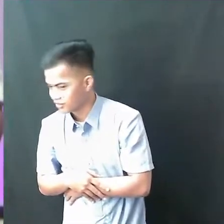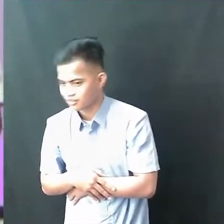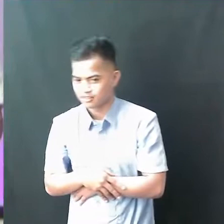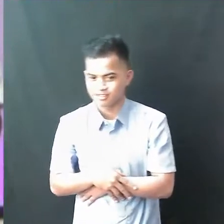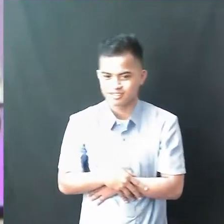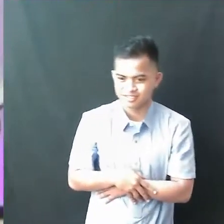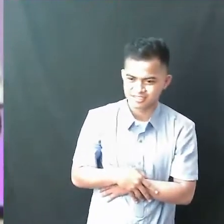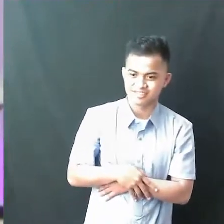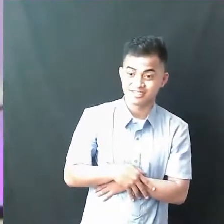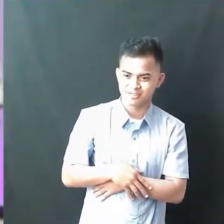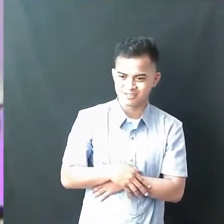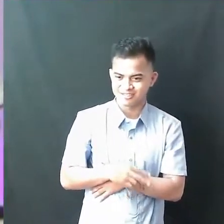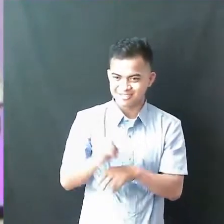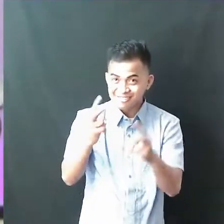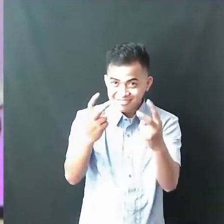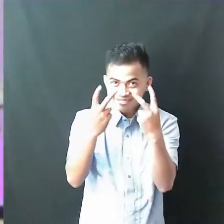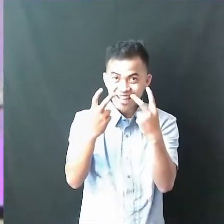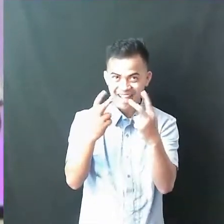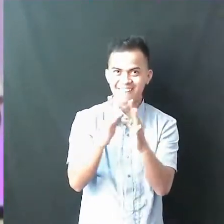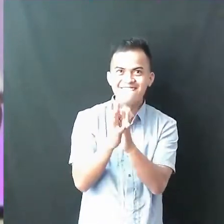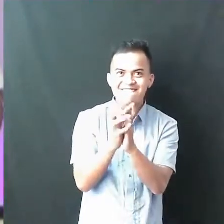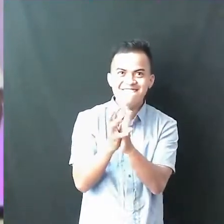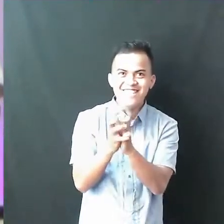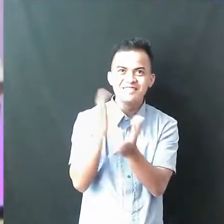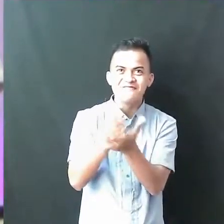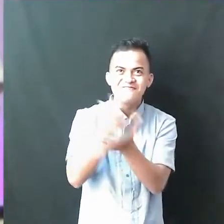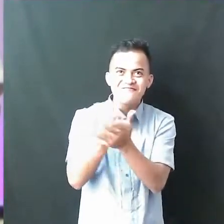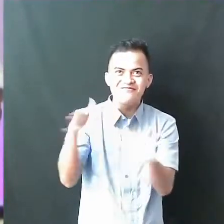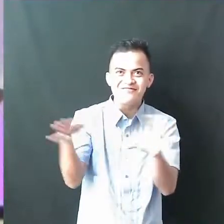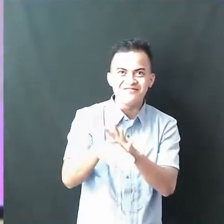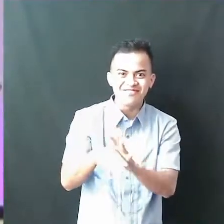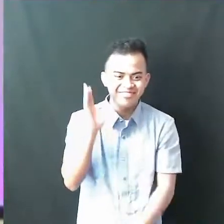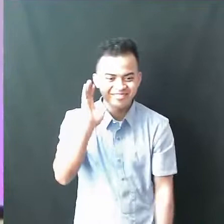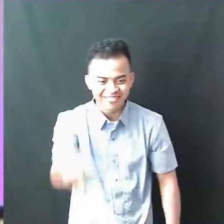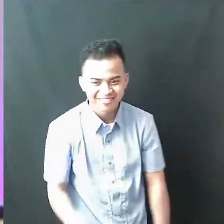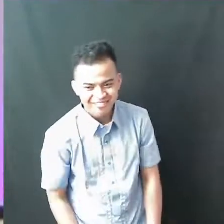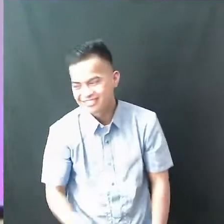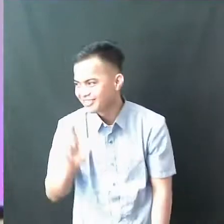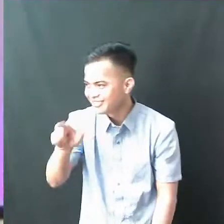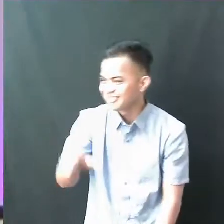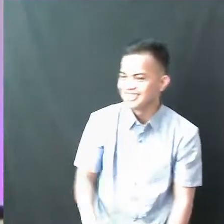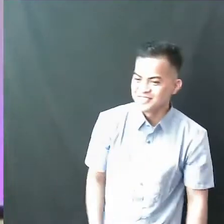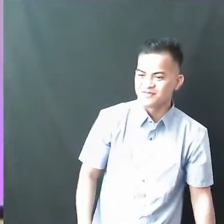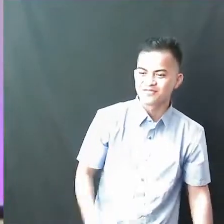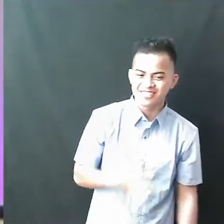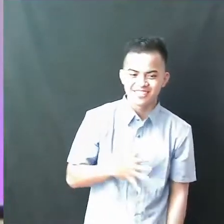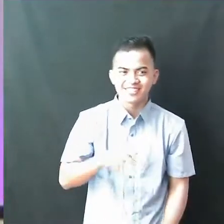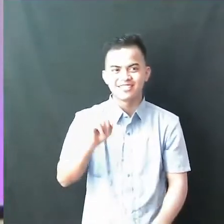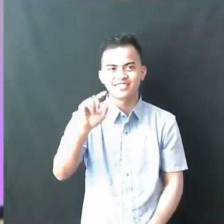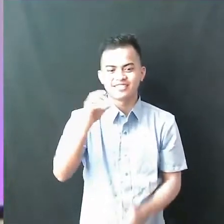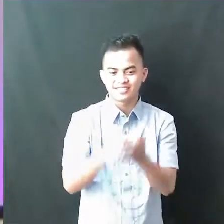Oh, should have got there in the first place. All right. 1 Thessalonians chapter 5 and